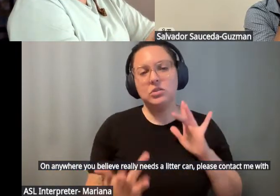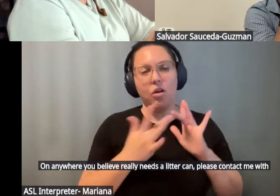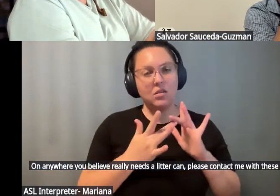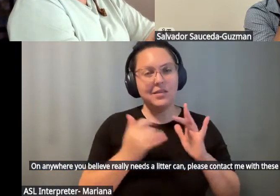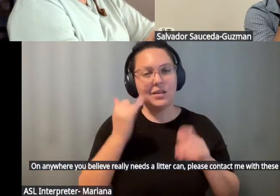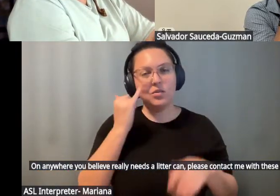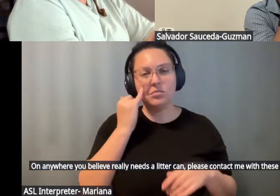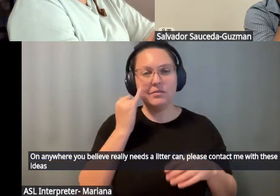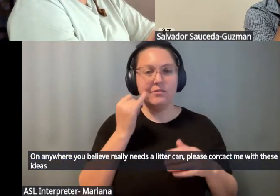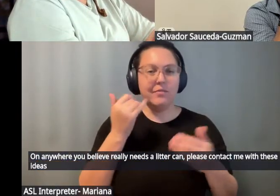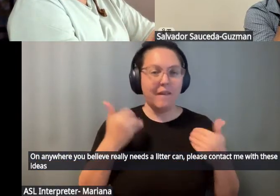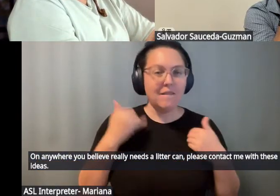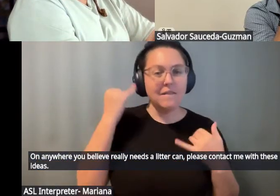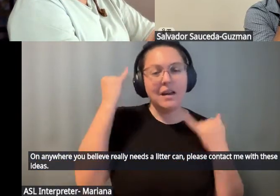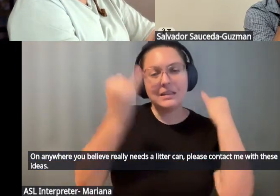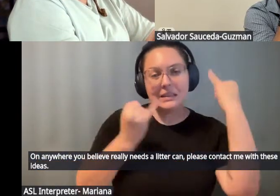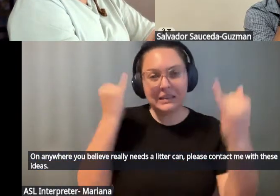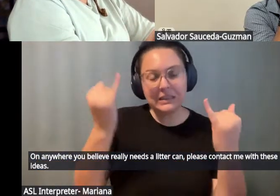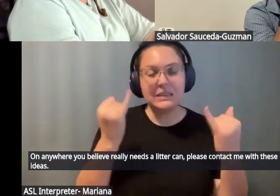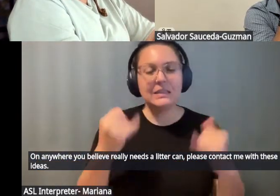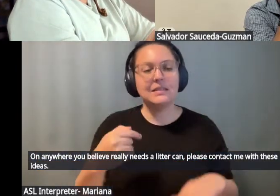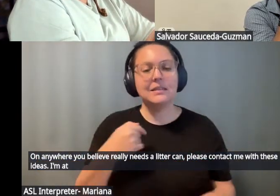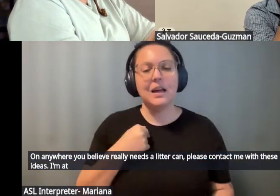ideas. I'm at